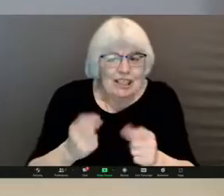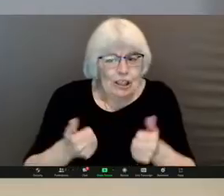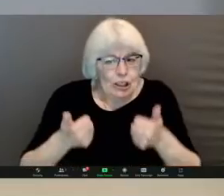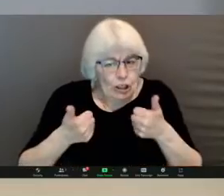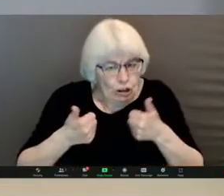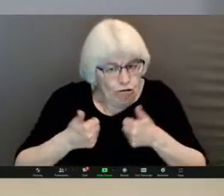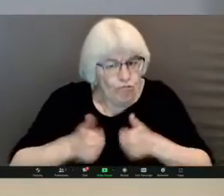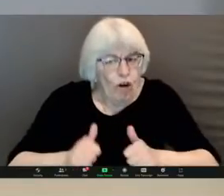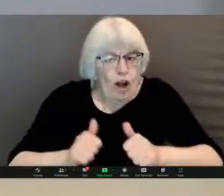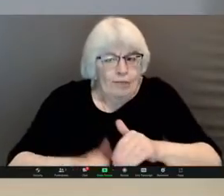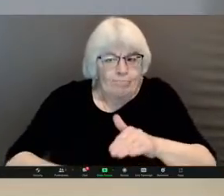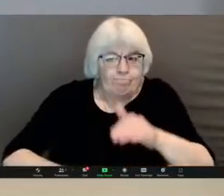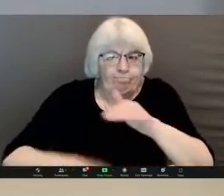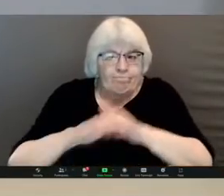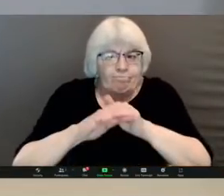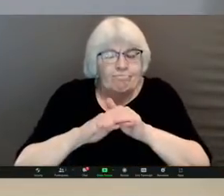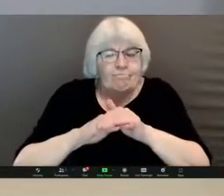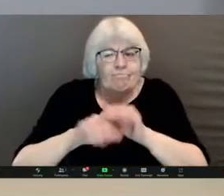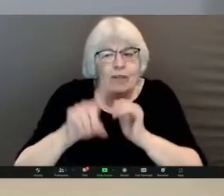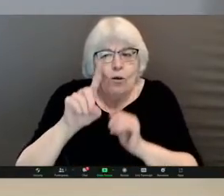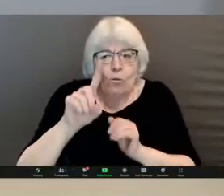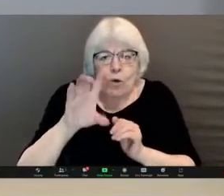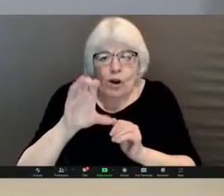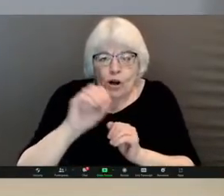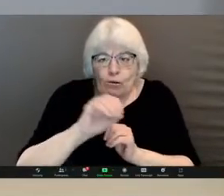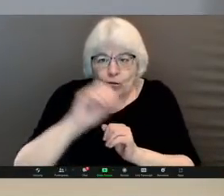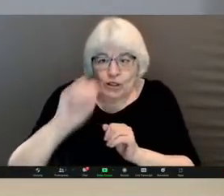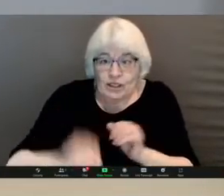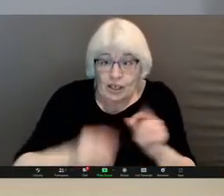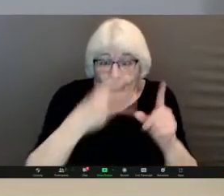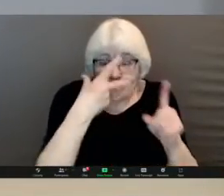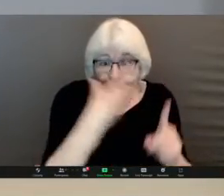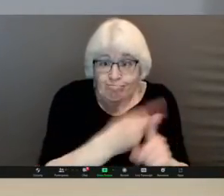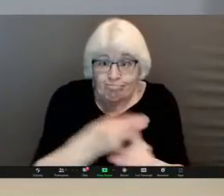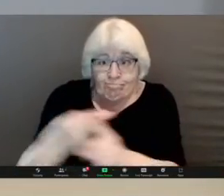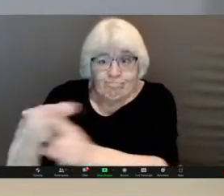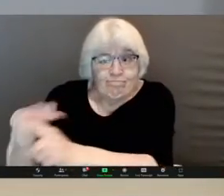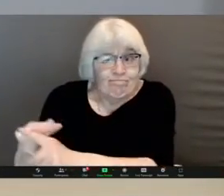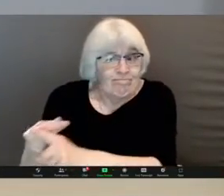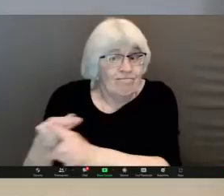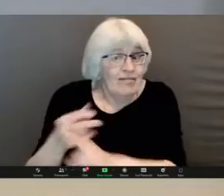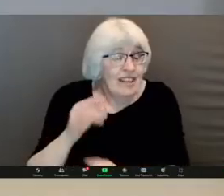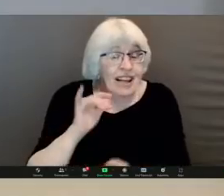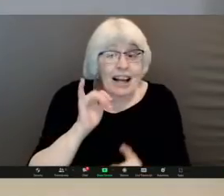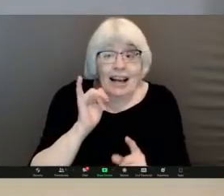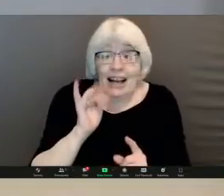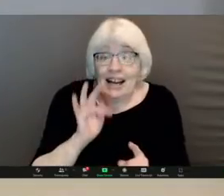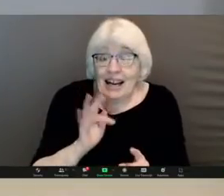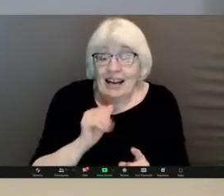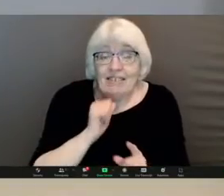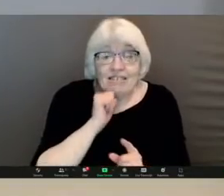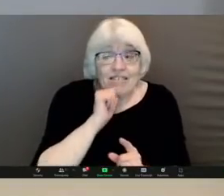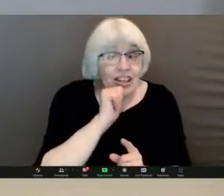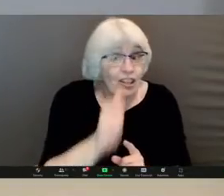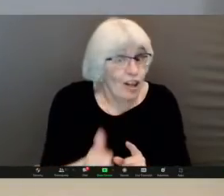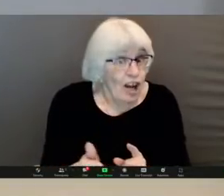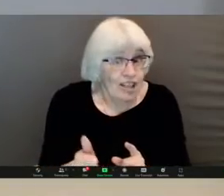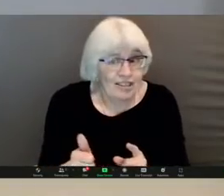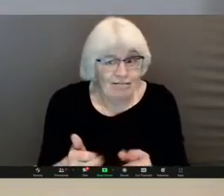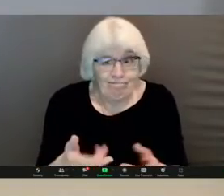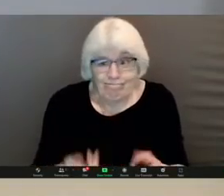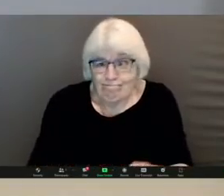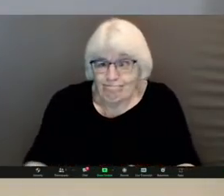National modeling that suggests if we do not increase vaccine coverage and maintain some public health measures, we may soon experience up